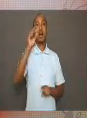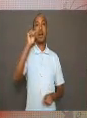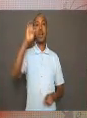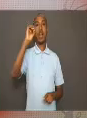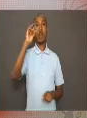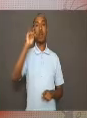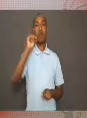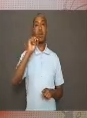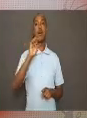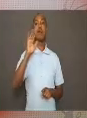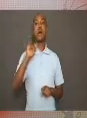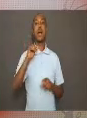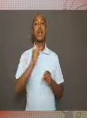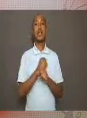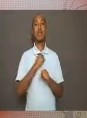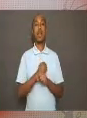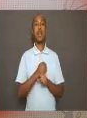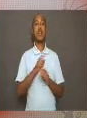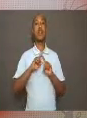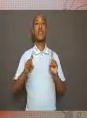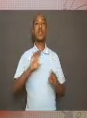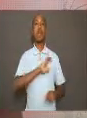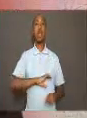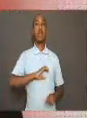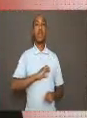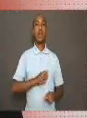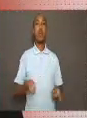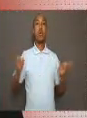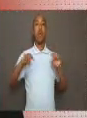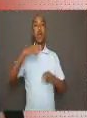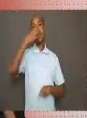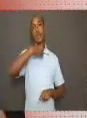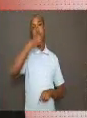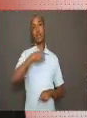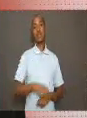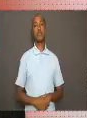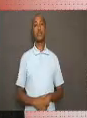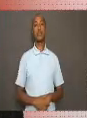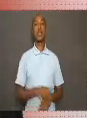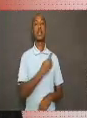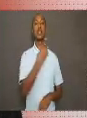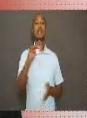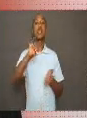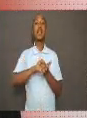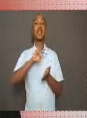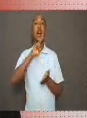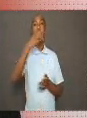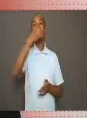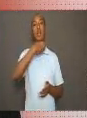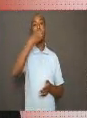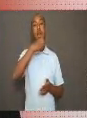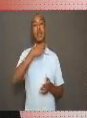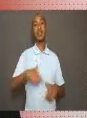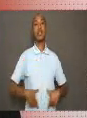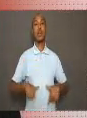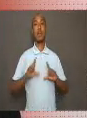but display different behavior when heated. While some salts are thermally